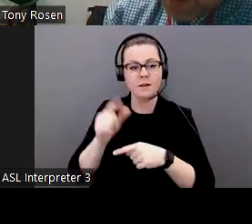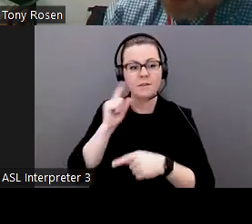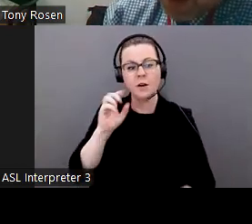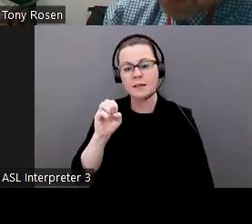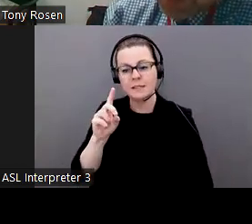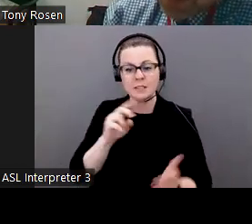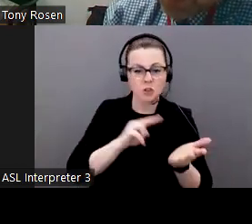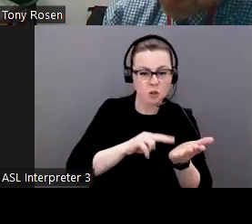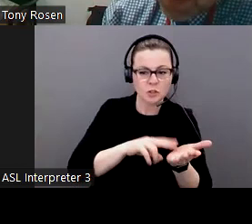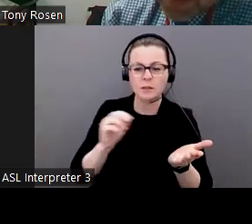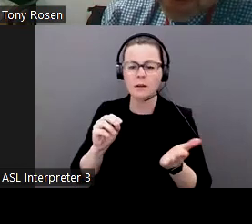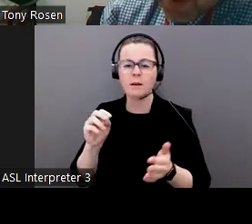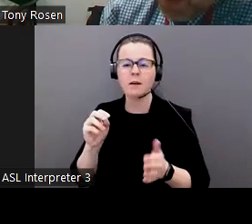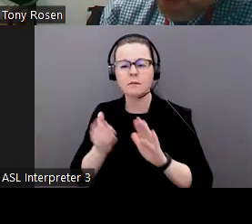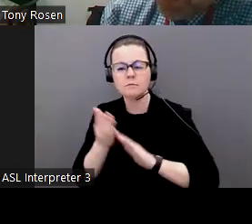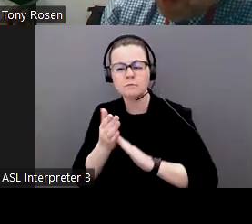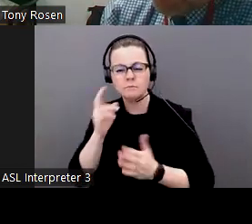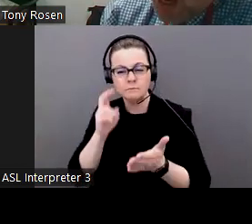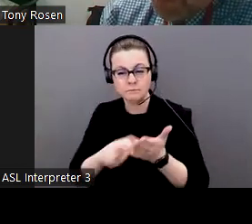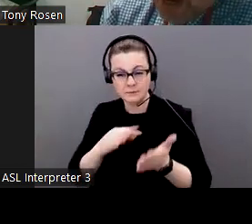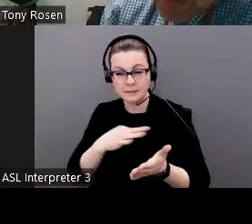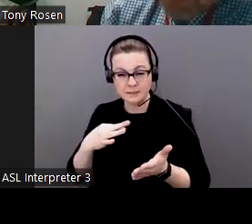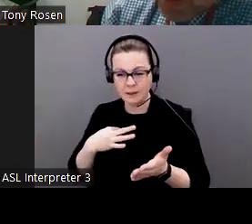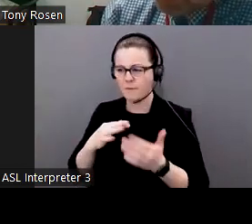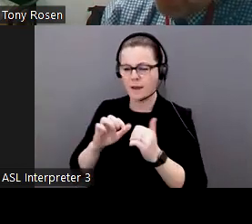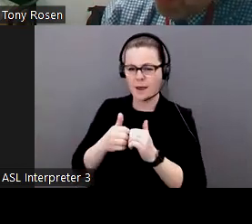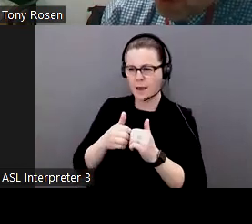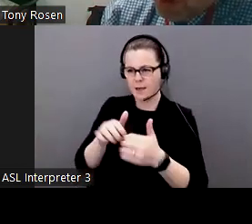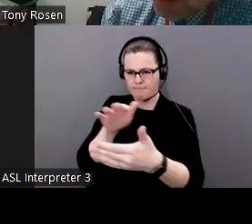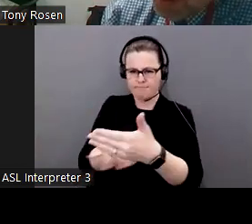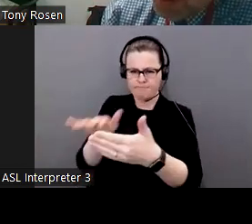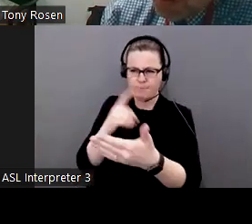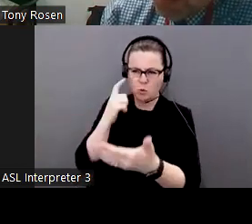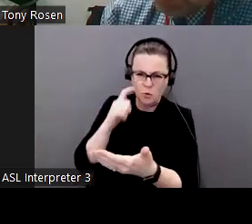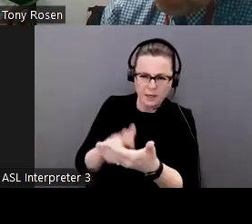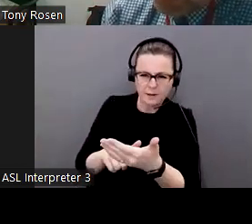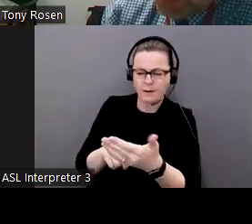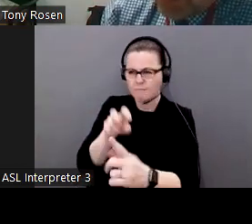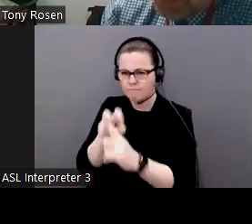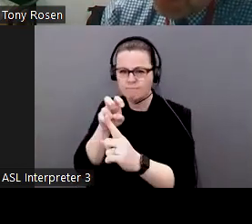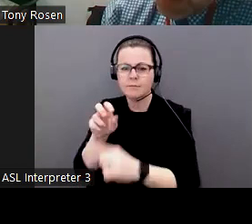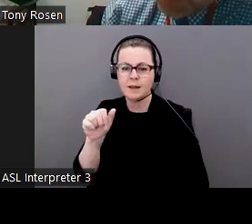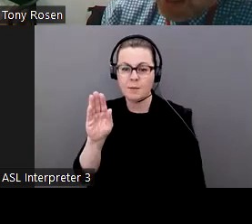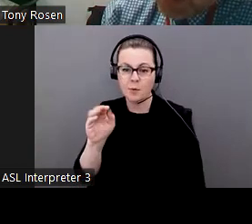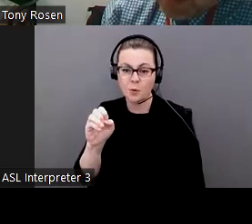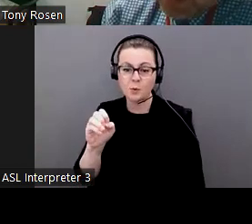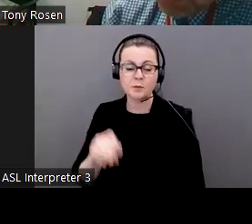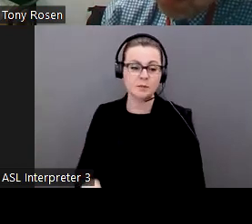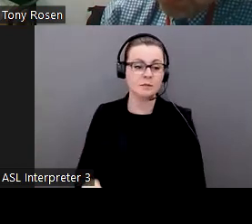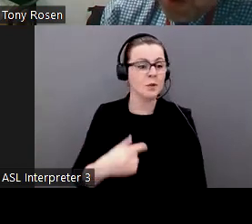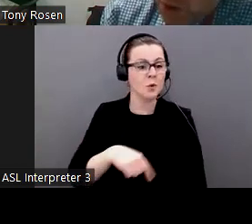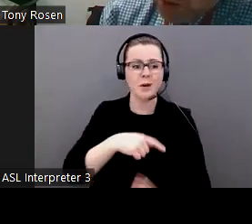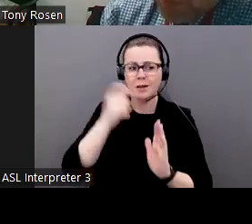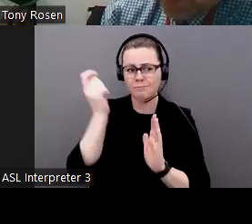how to recognize abuse. We developed comprehensive written protocols, procedures, and